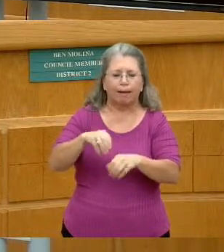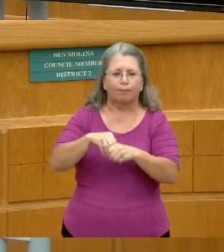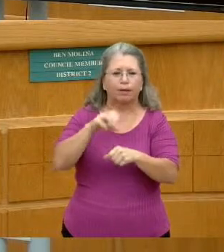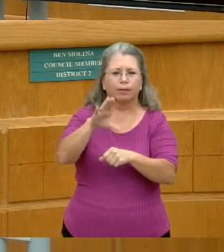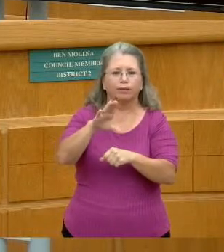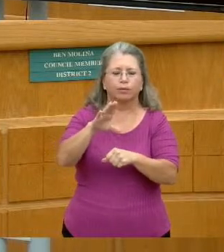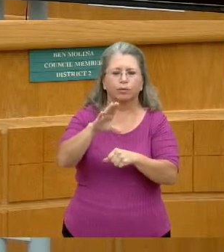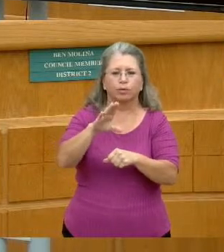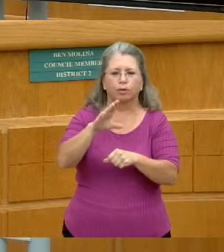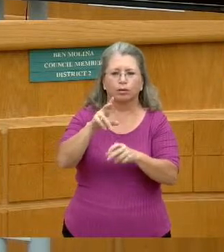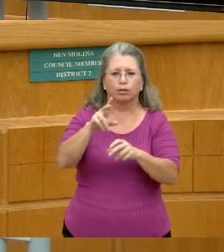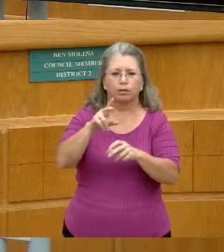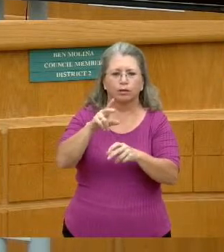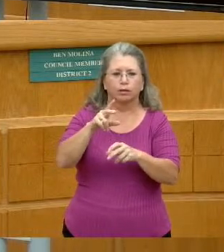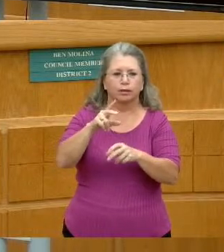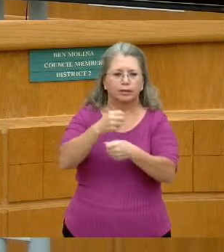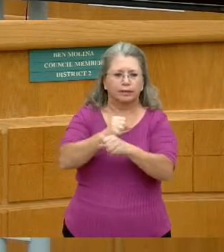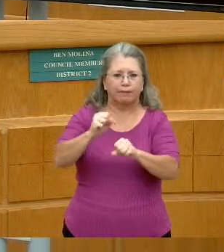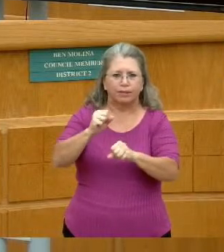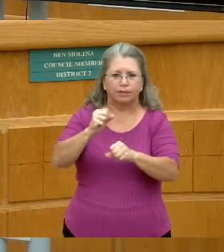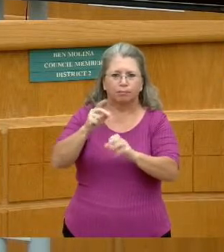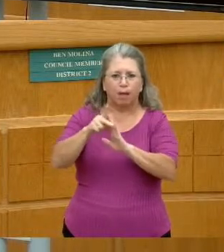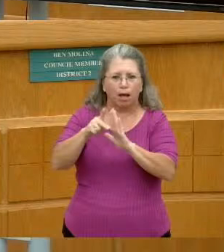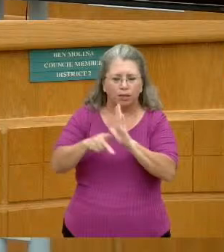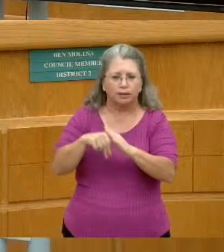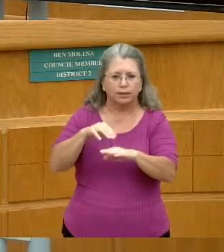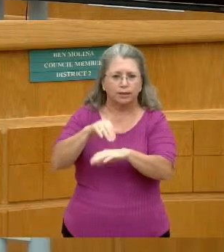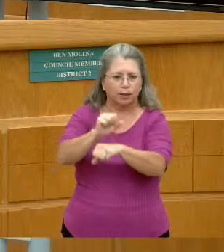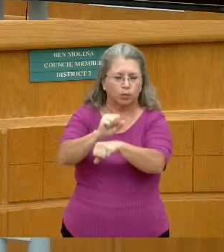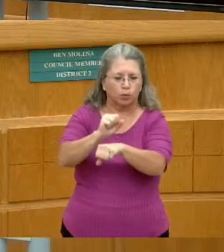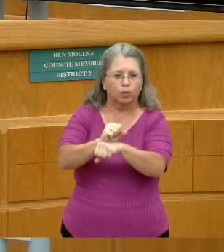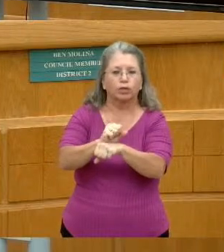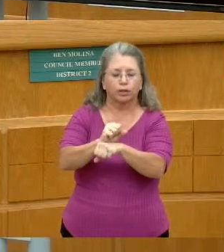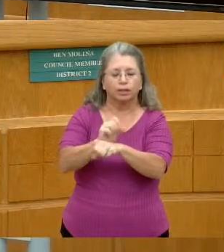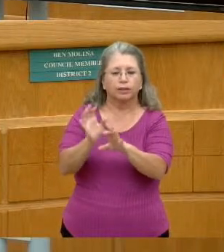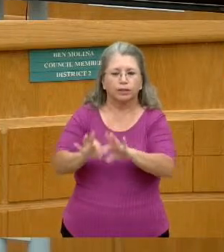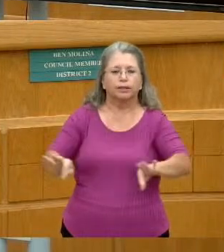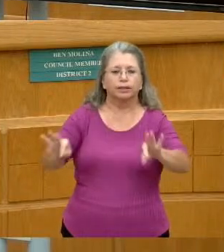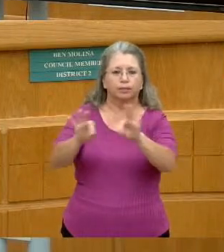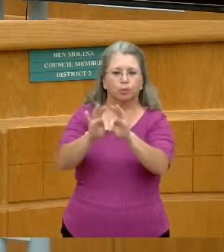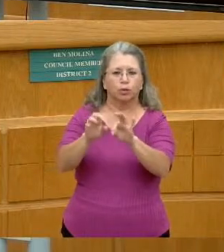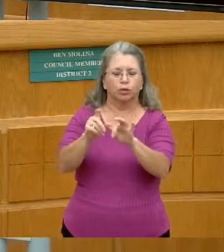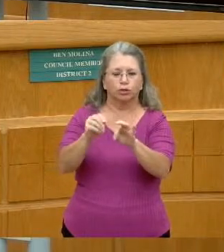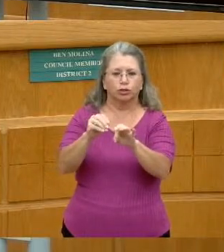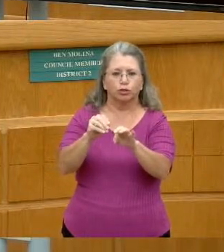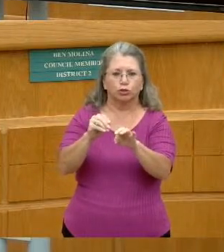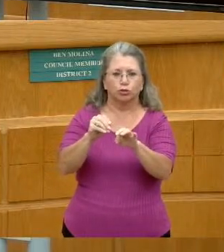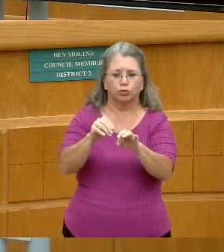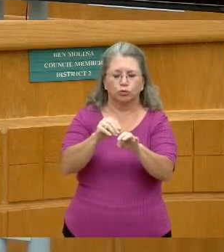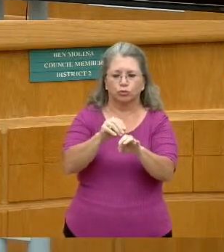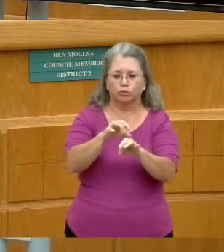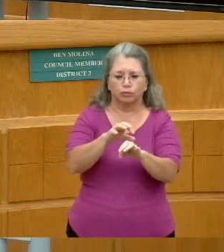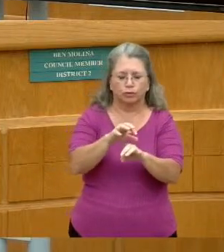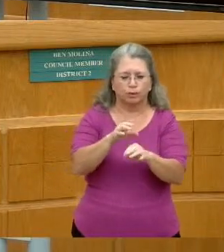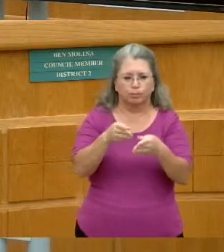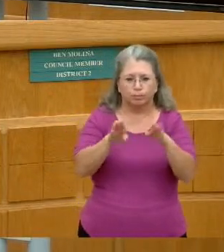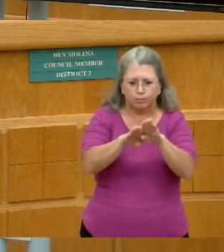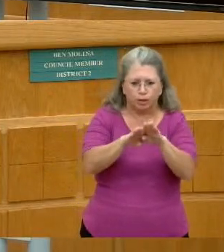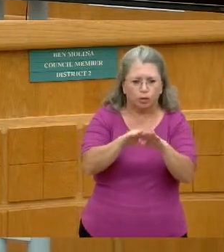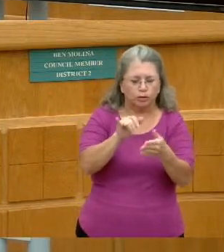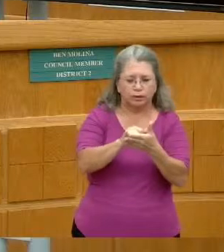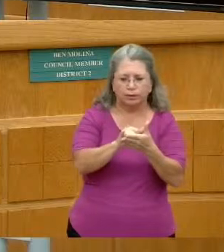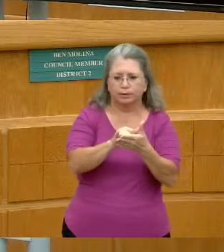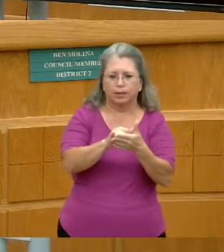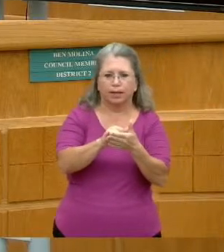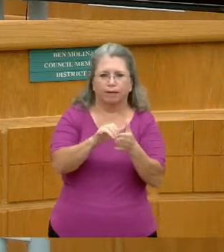trying to do right now. We're trying to close loopholes to COVID-19 in our society because it found them and exposed them and showed